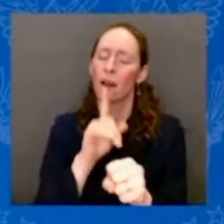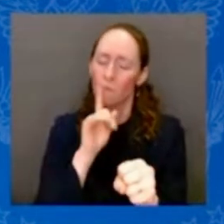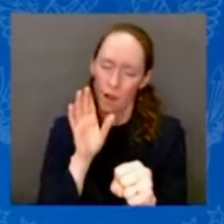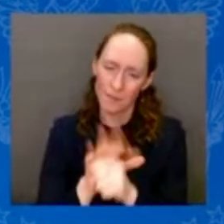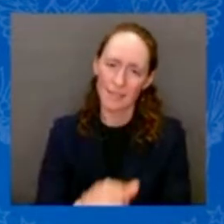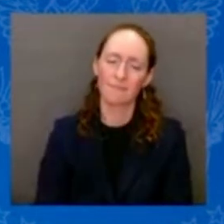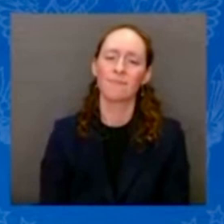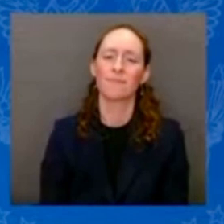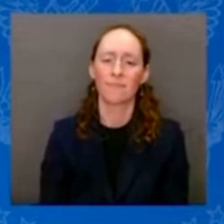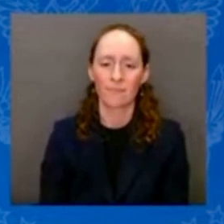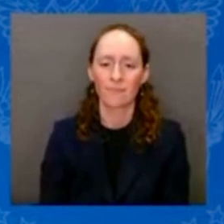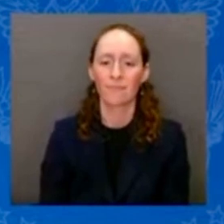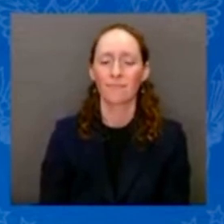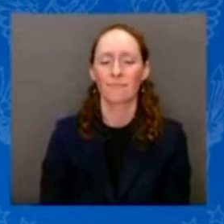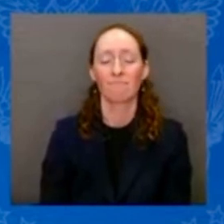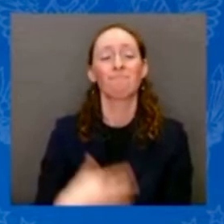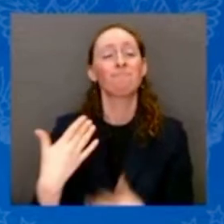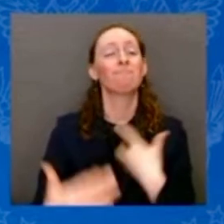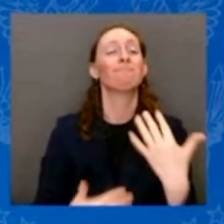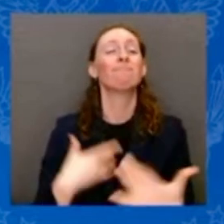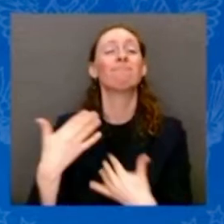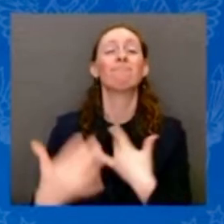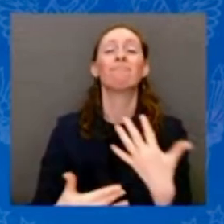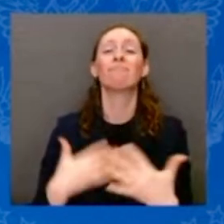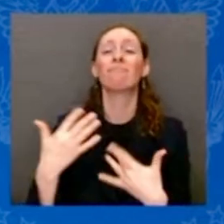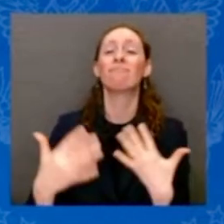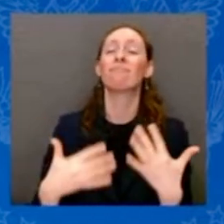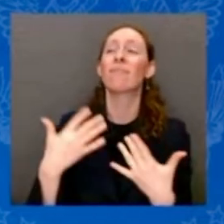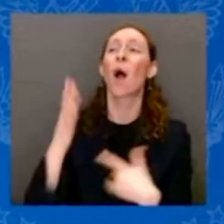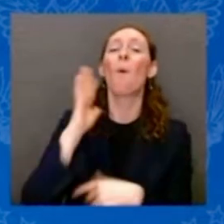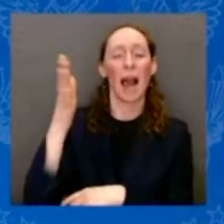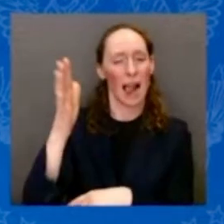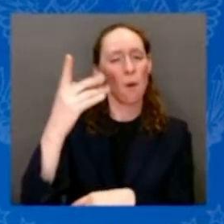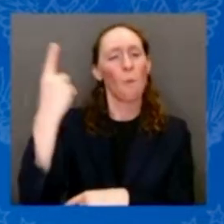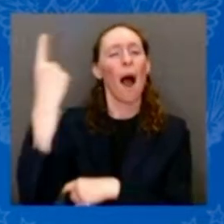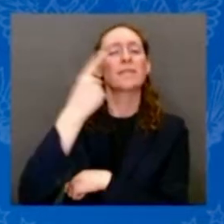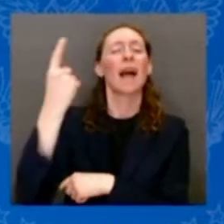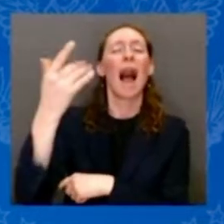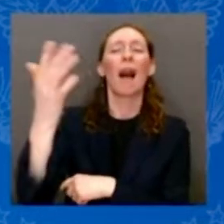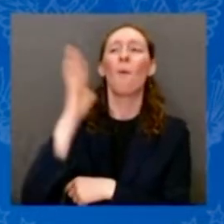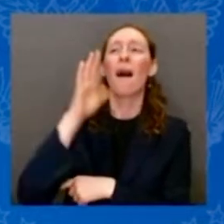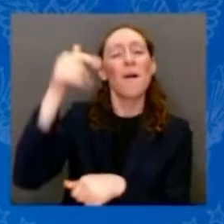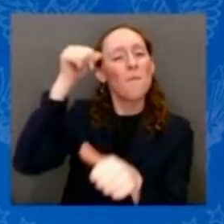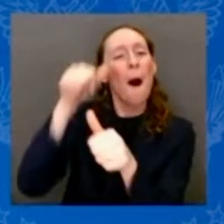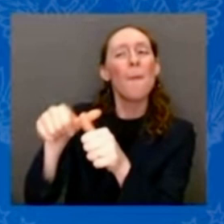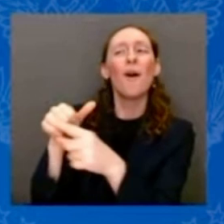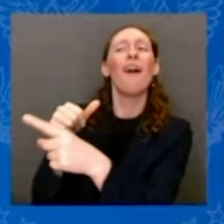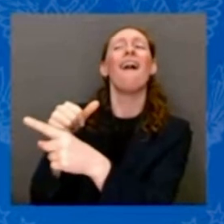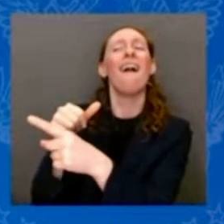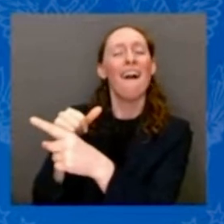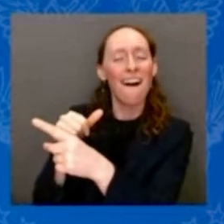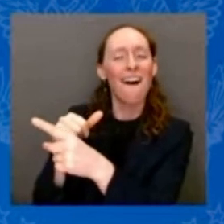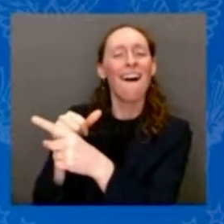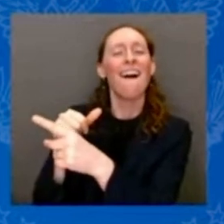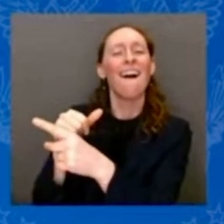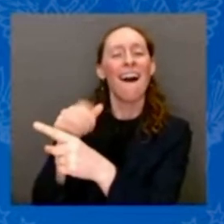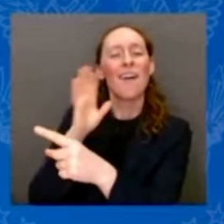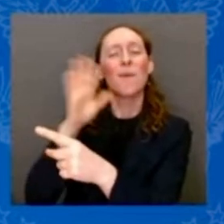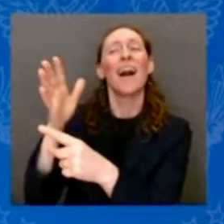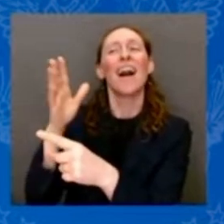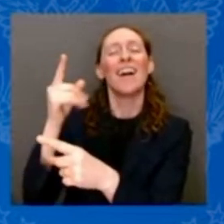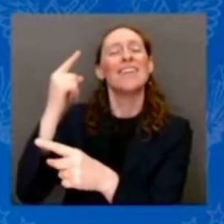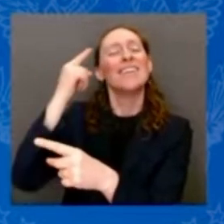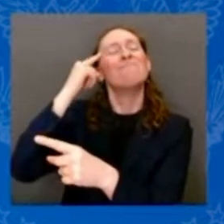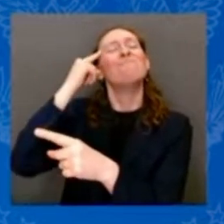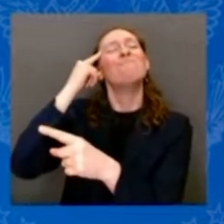one brings a smile to your lips before it brings a tear to your eye. Tear will never fully go away. But